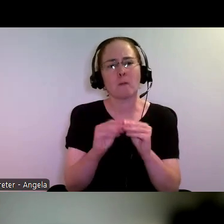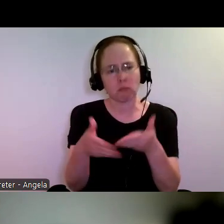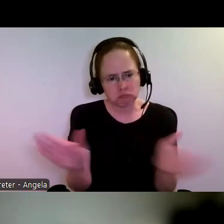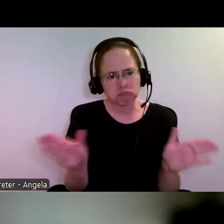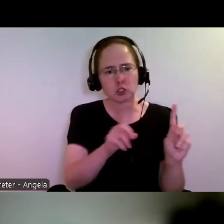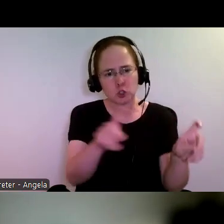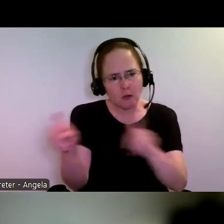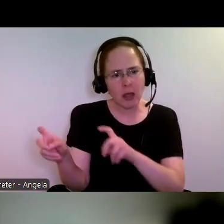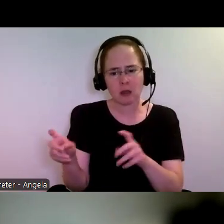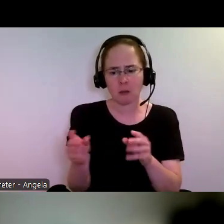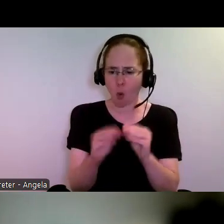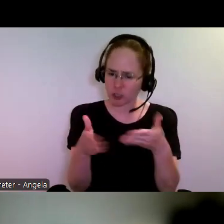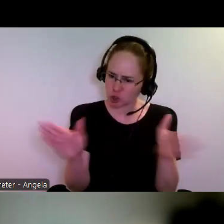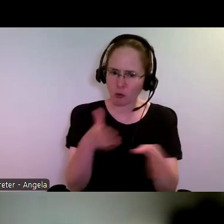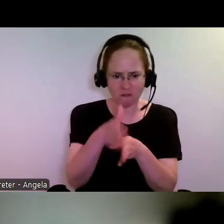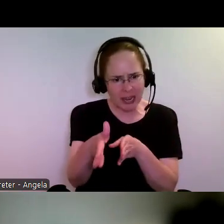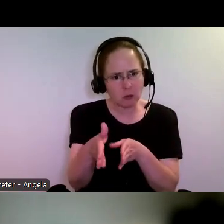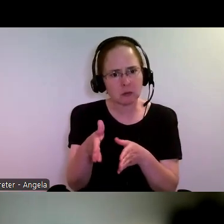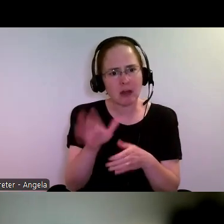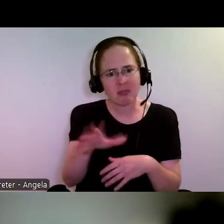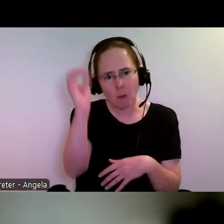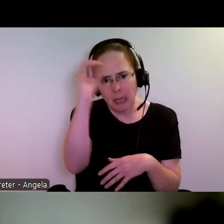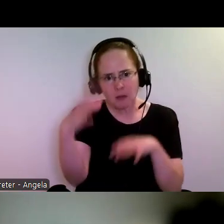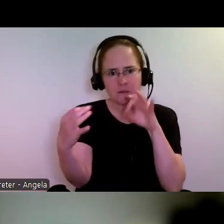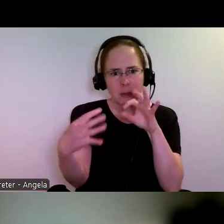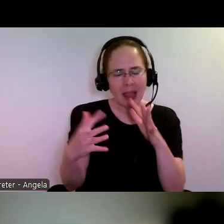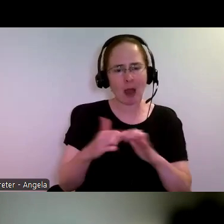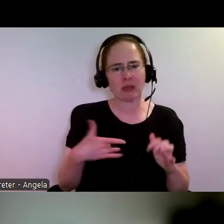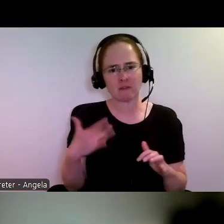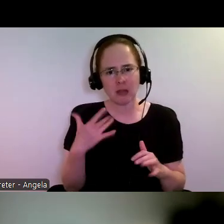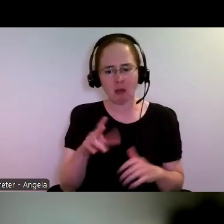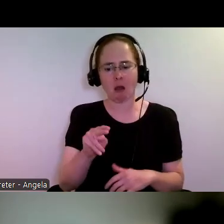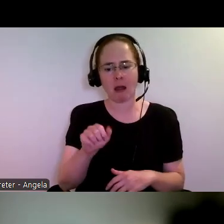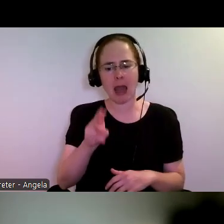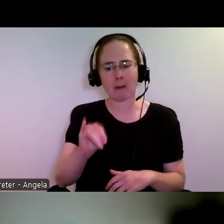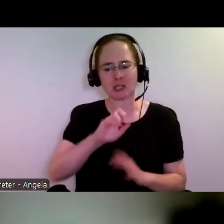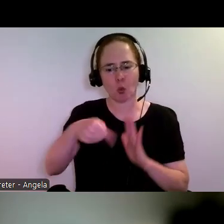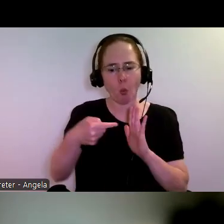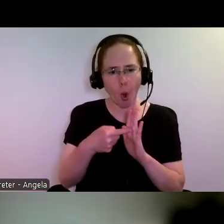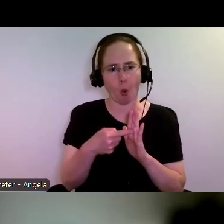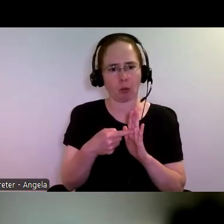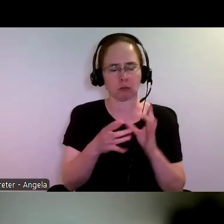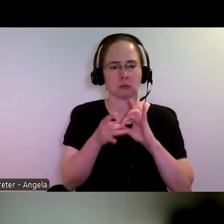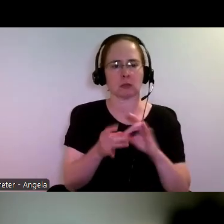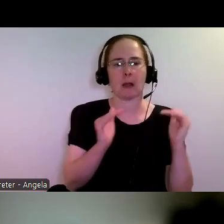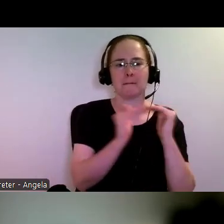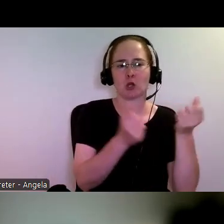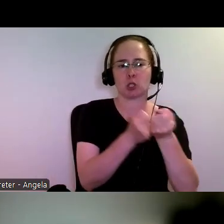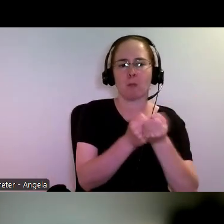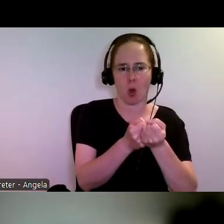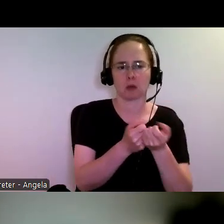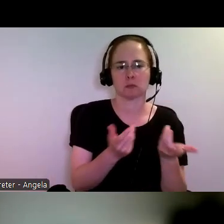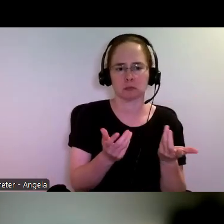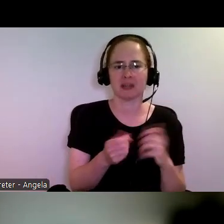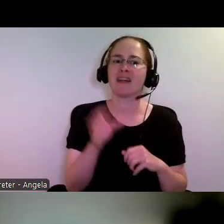from the general field what they feel and how they feel, what NAMI's role is within the peer support space. So that's what